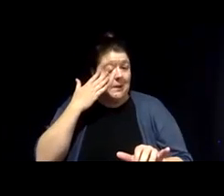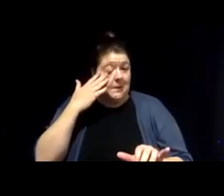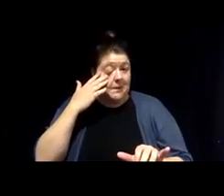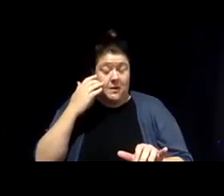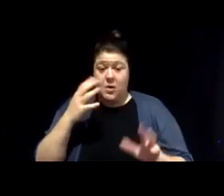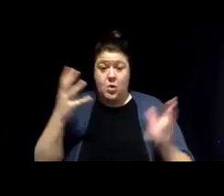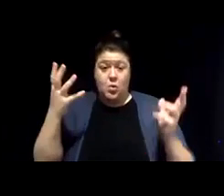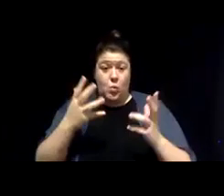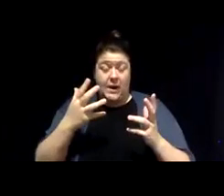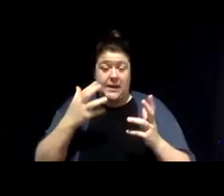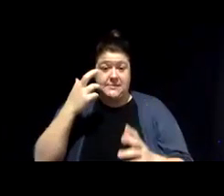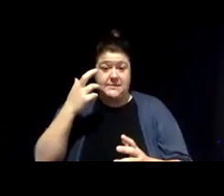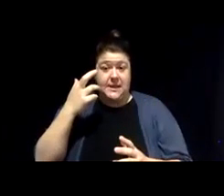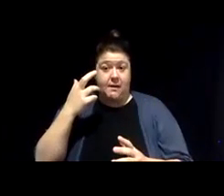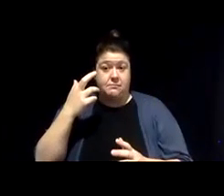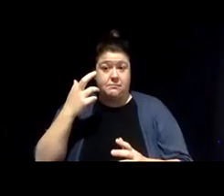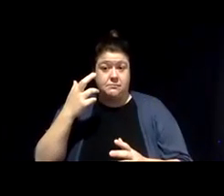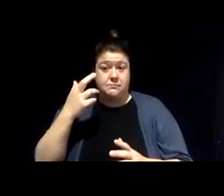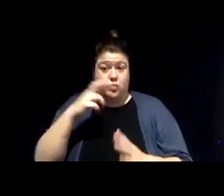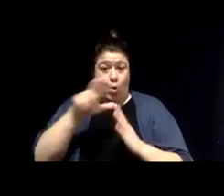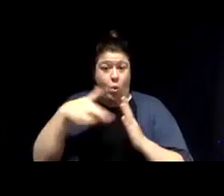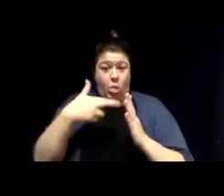system?